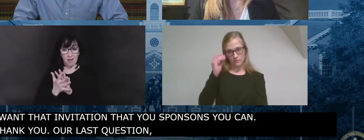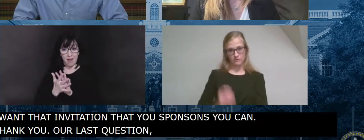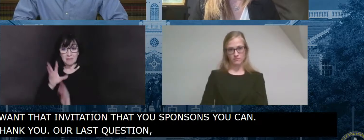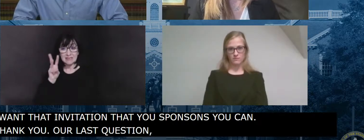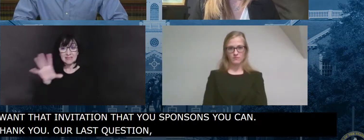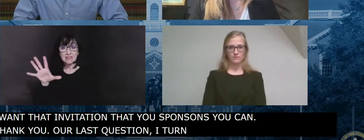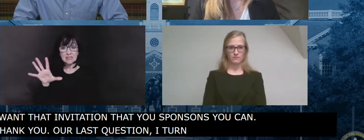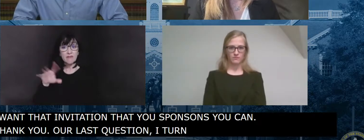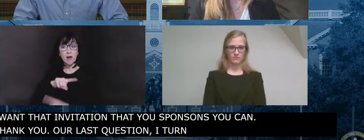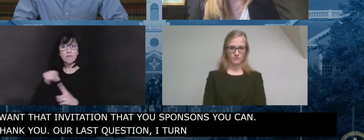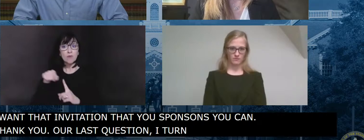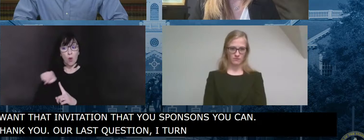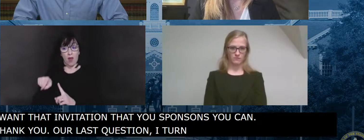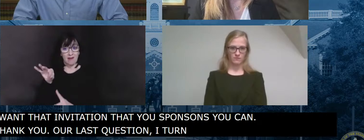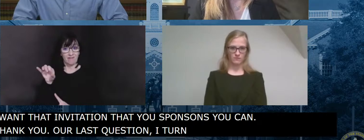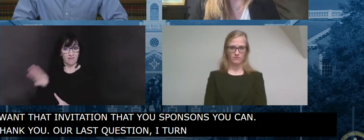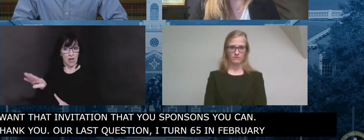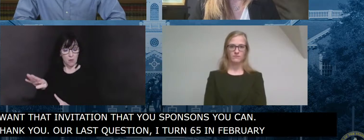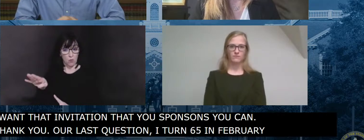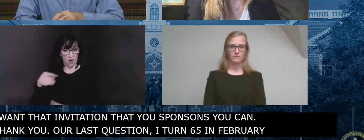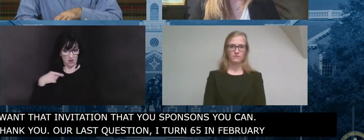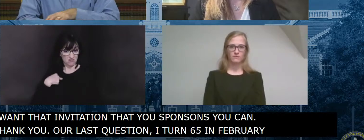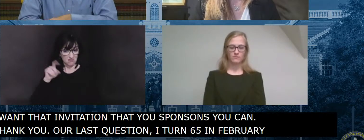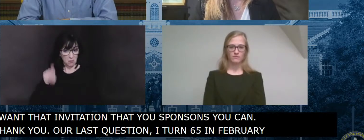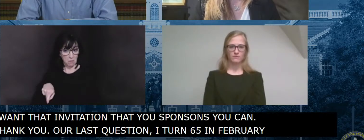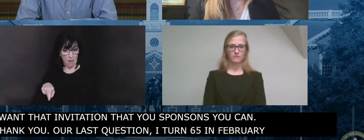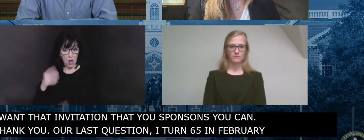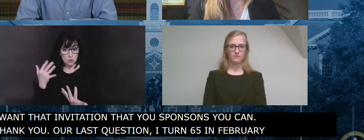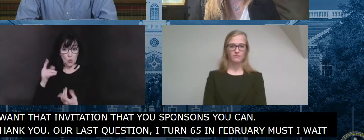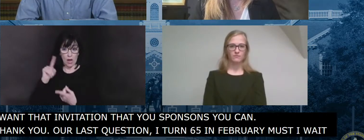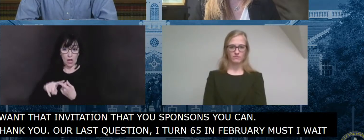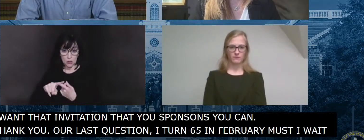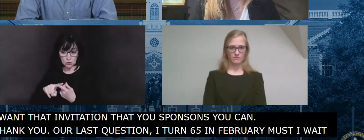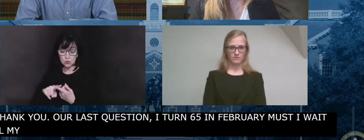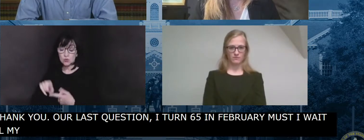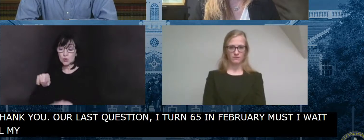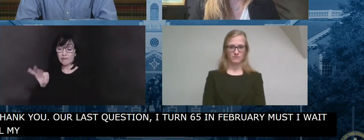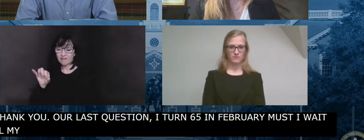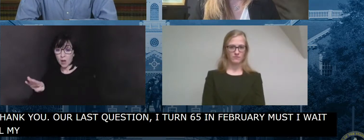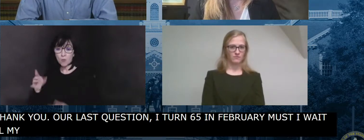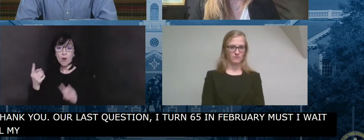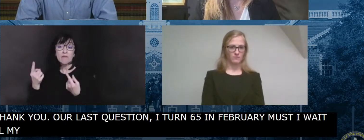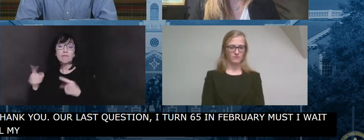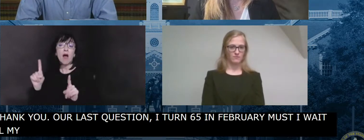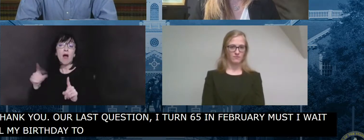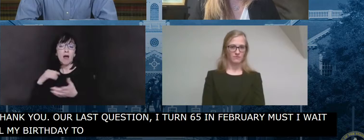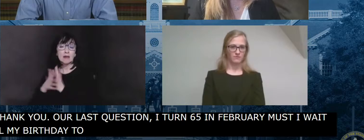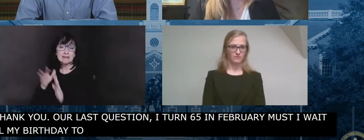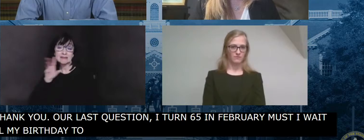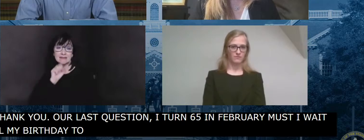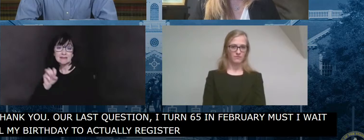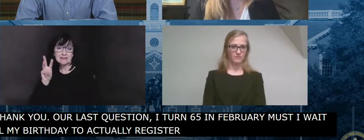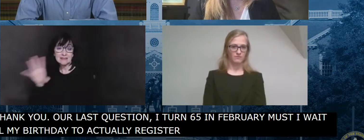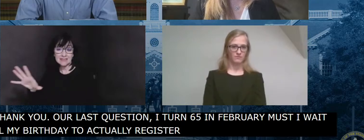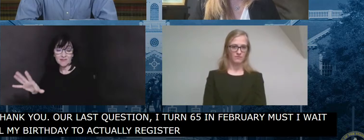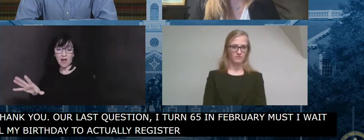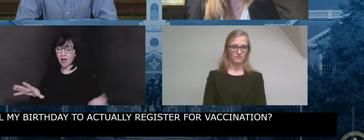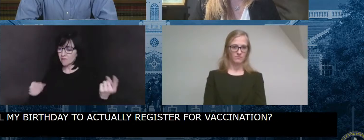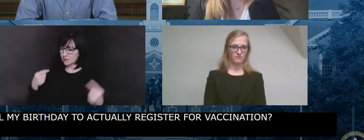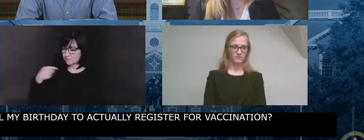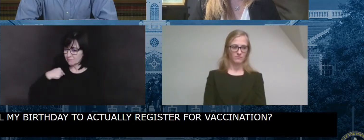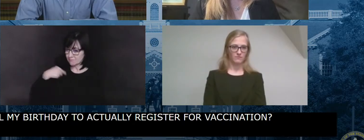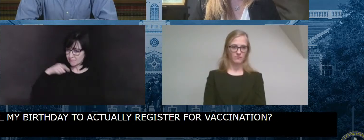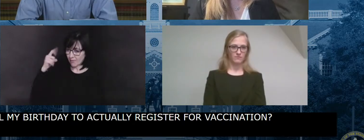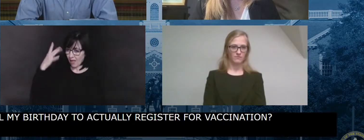Must I wait until my birthday to actually register for a vaccination? I turned 65 in May, and